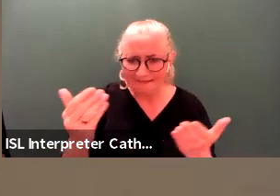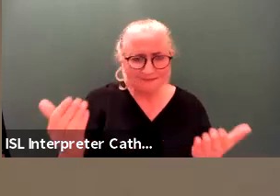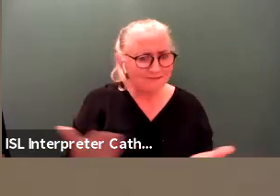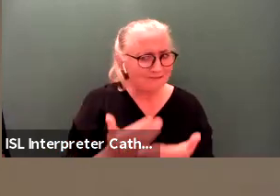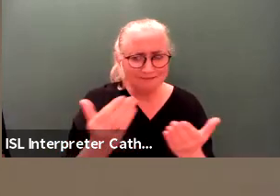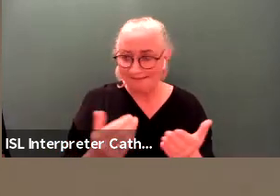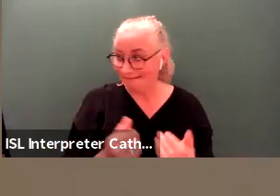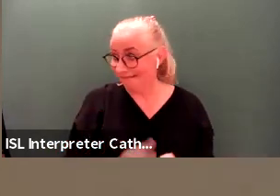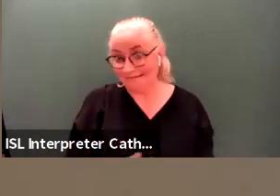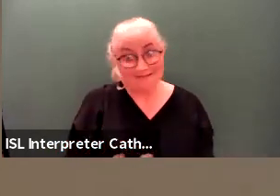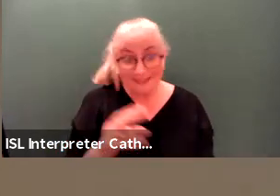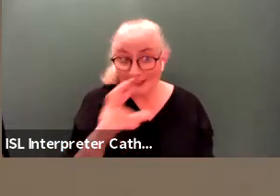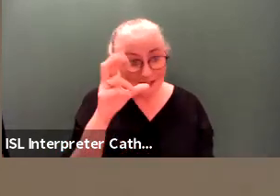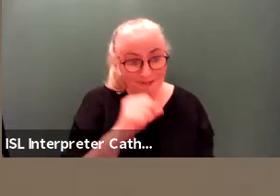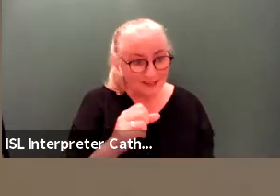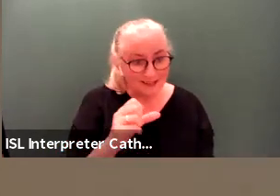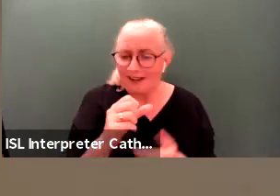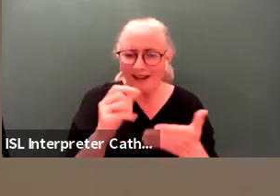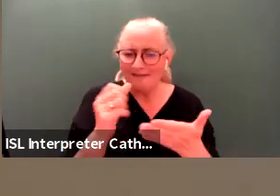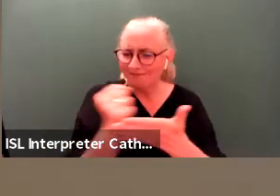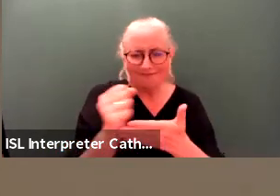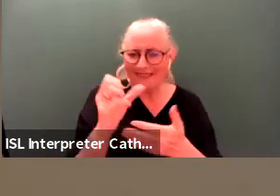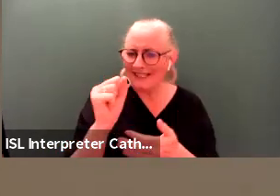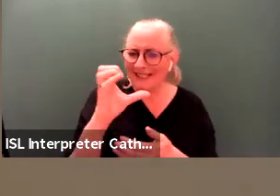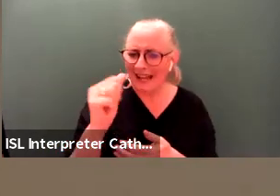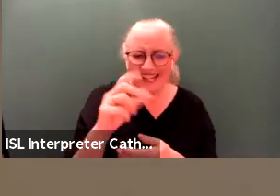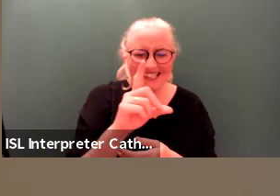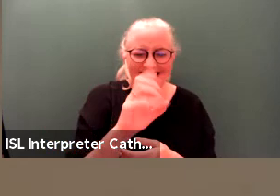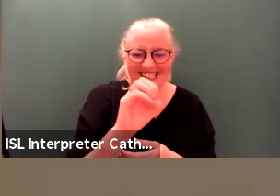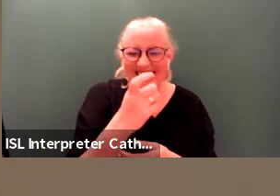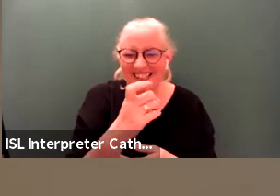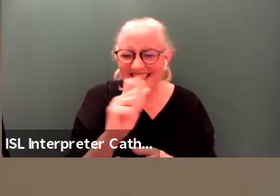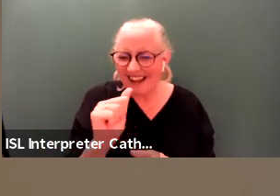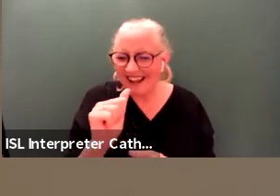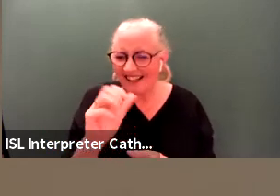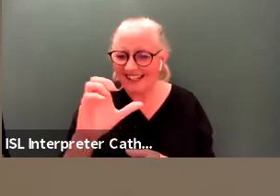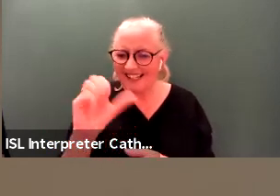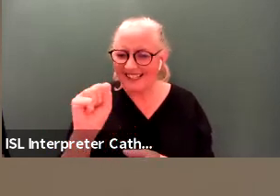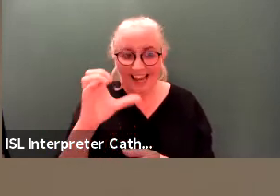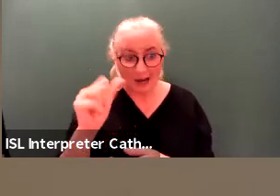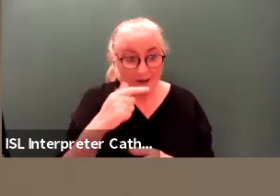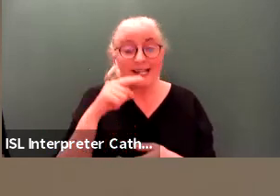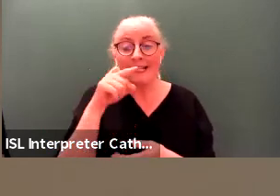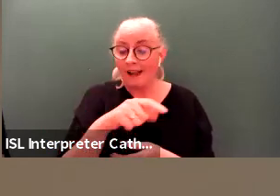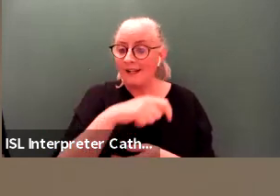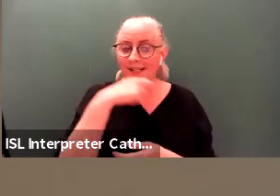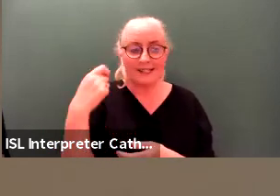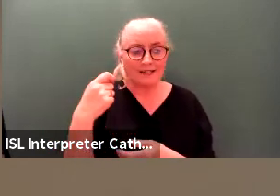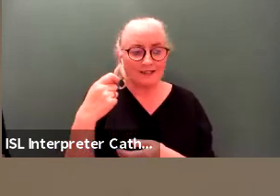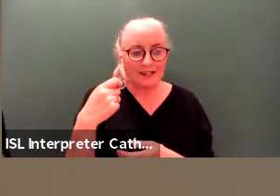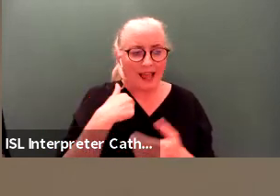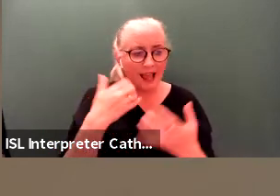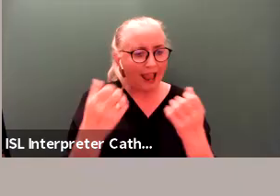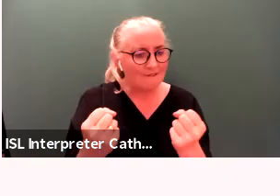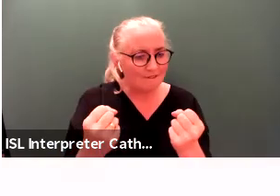What's that scan called? DEXA scan. Yeah, I had a DEXA scan and it showed that I was osteopenic. And that was probably now